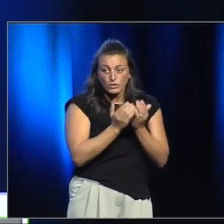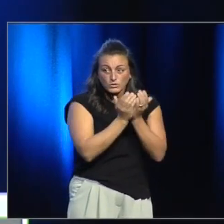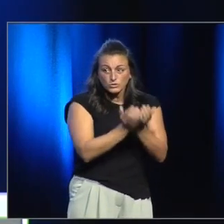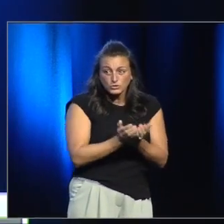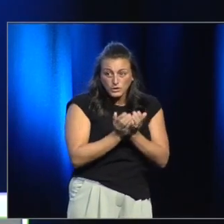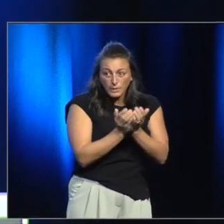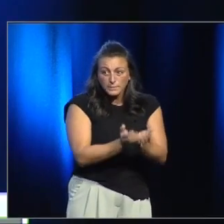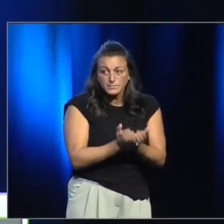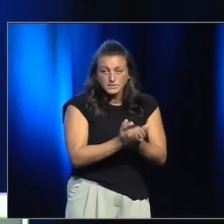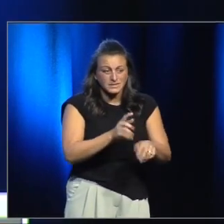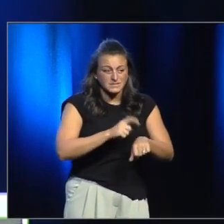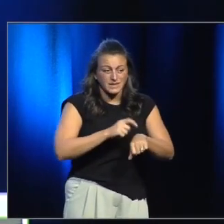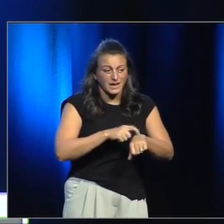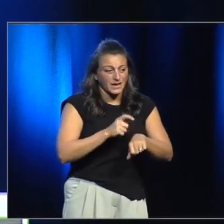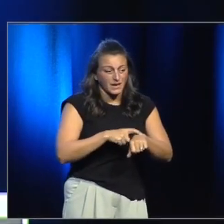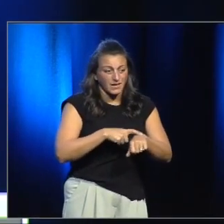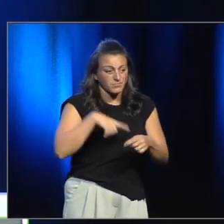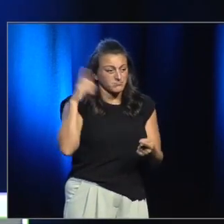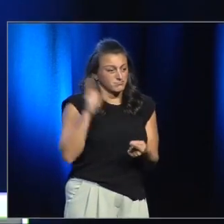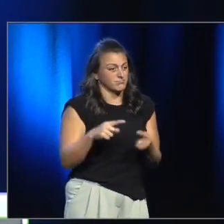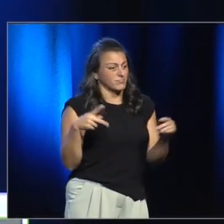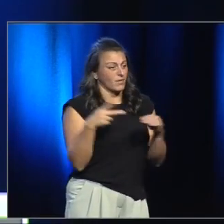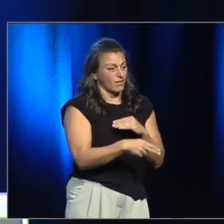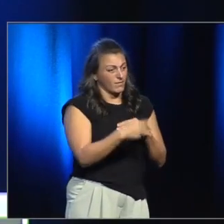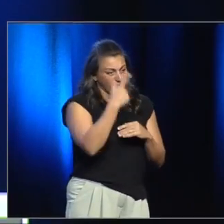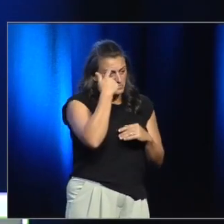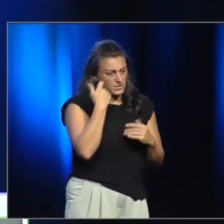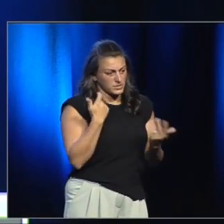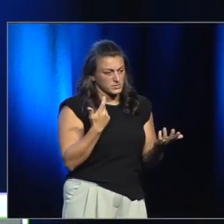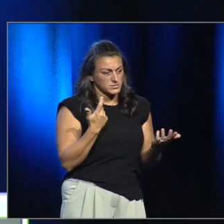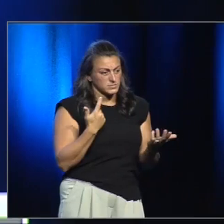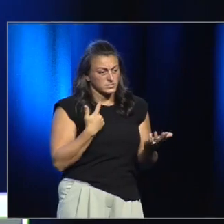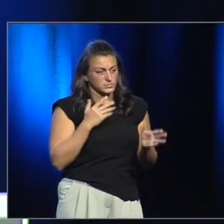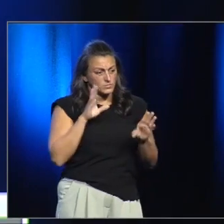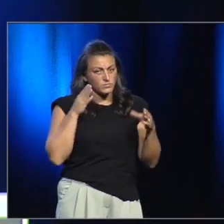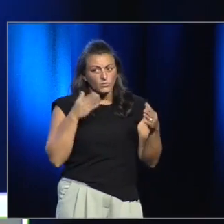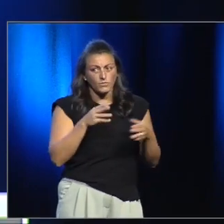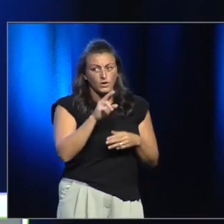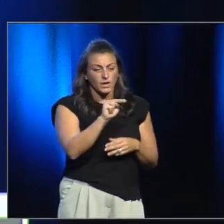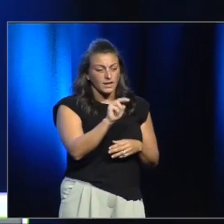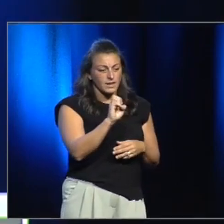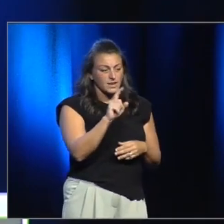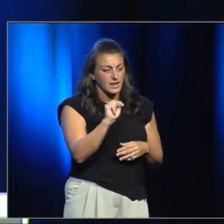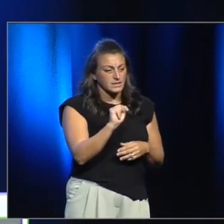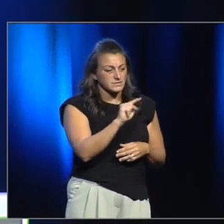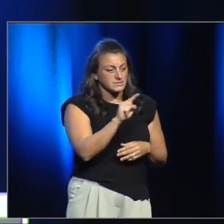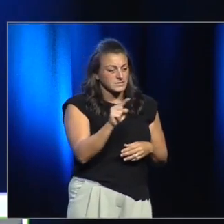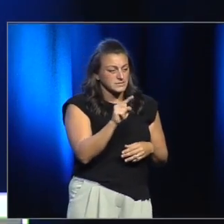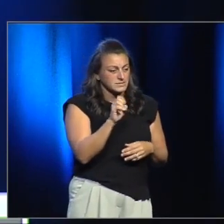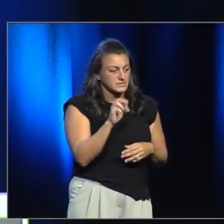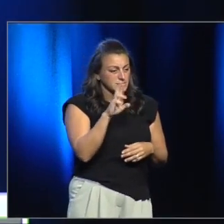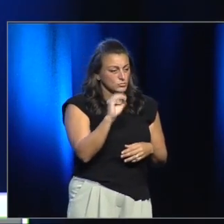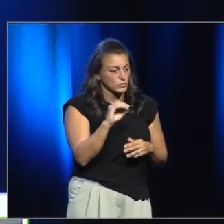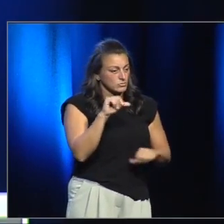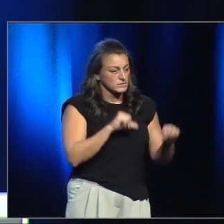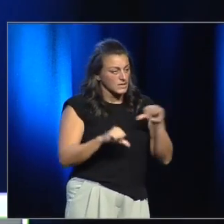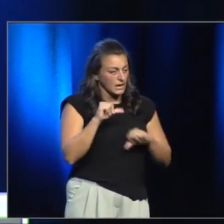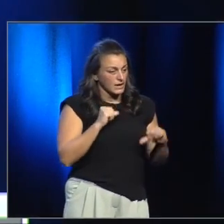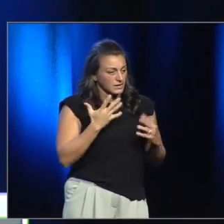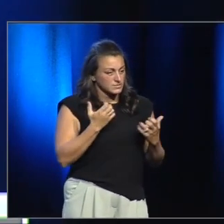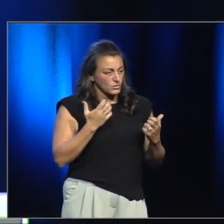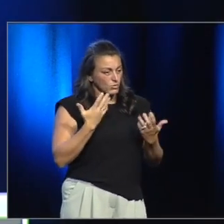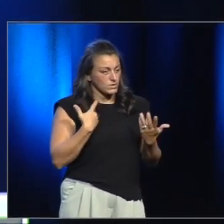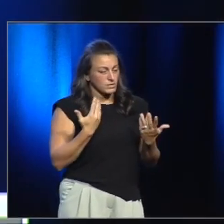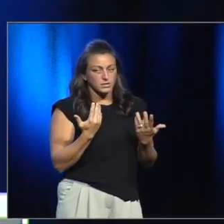cut due to concerns or efforts towards net zero science. What advice would you give to